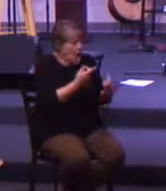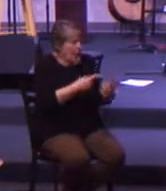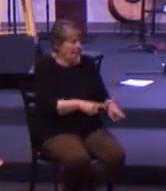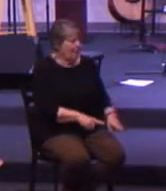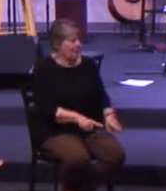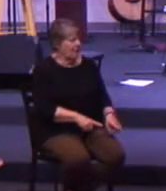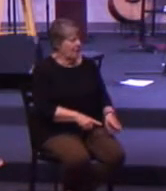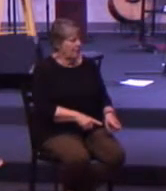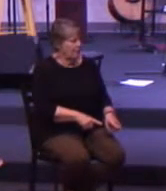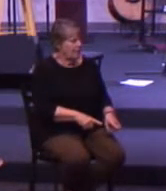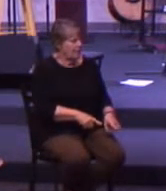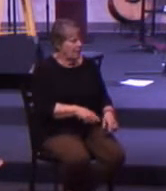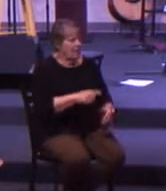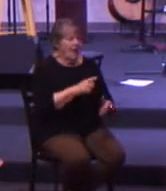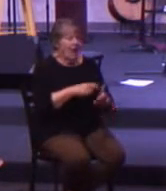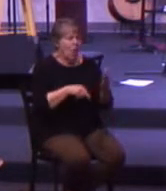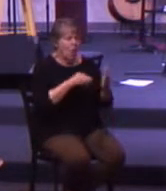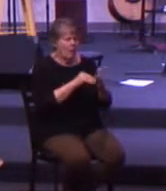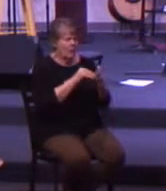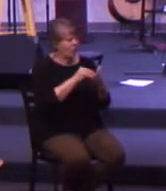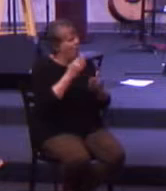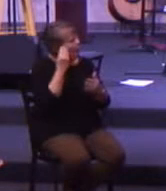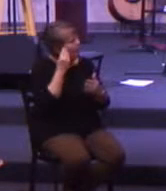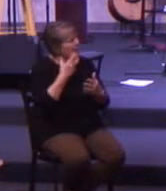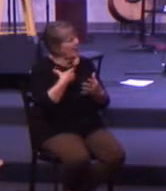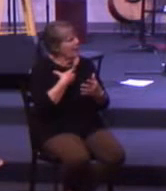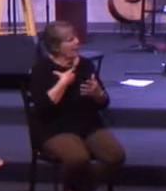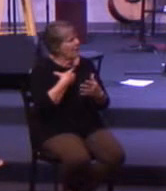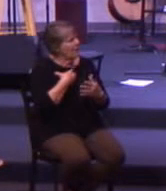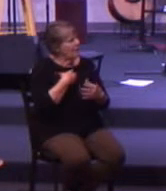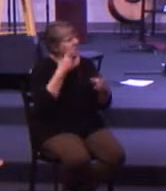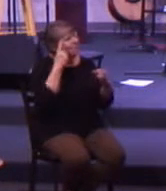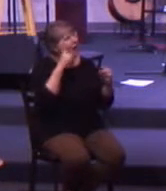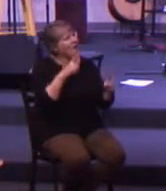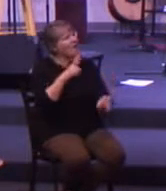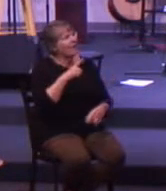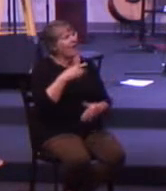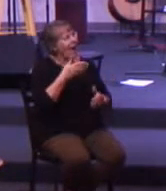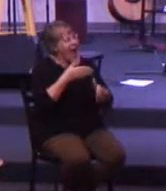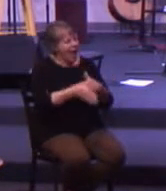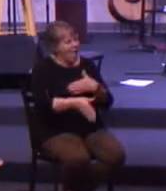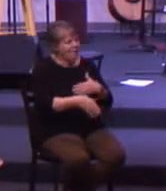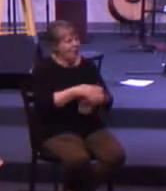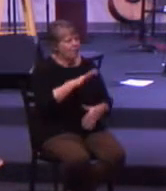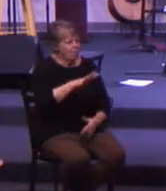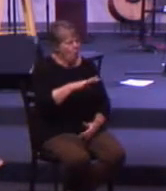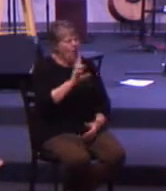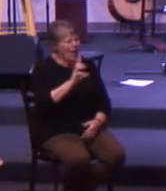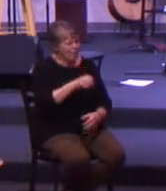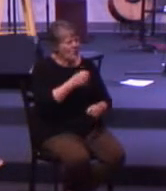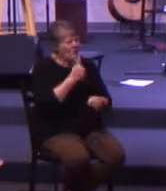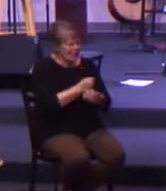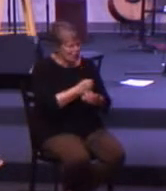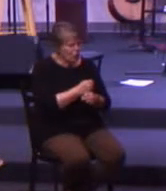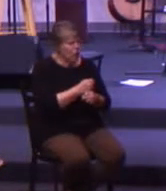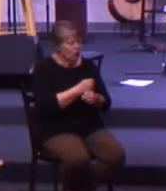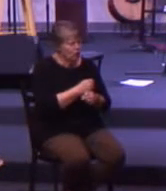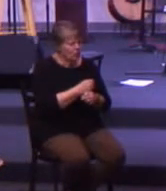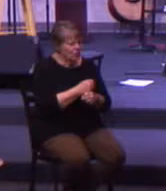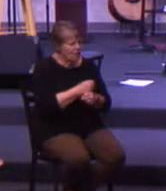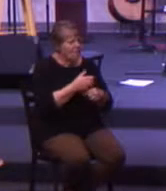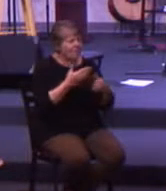Israelites finally, after 400 years, Lord, grant us mercy that it doesn't take us 400 years to figure this out.